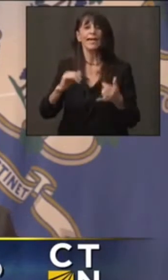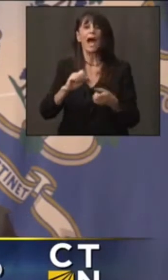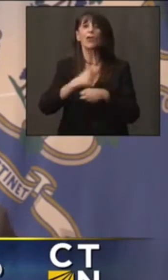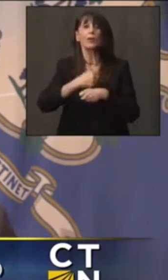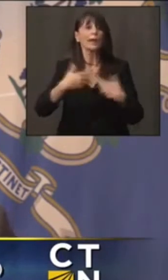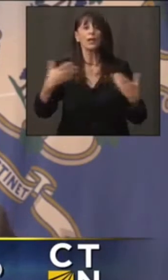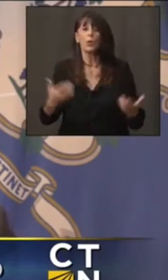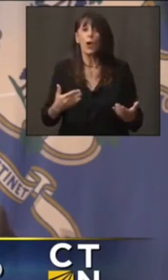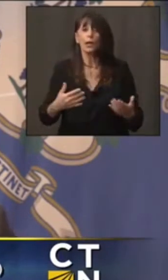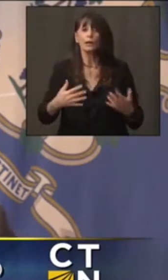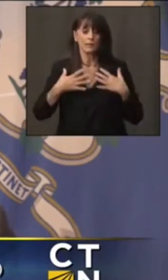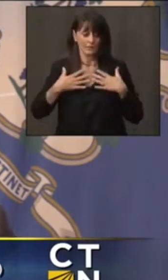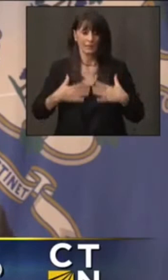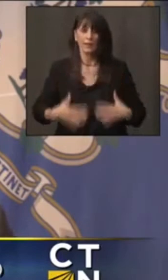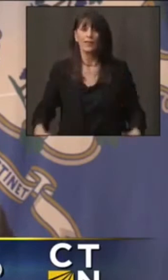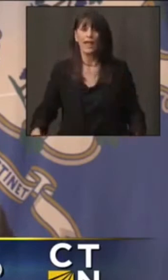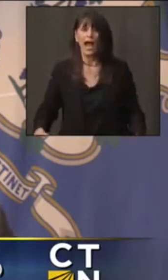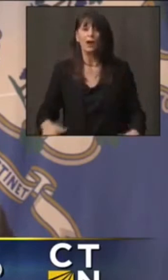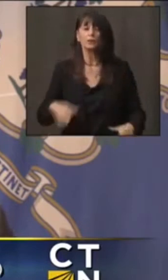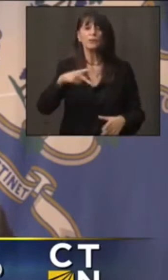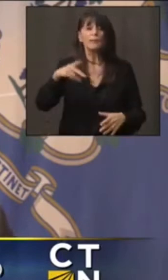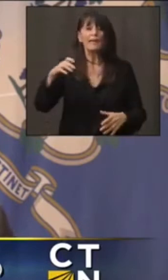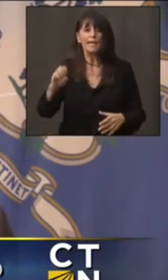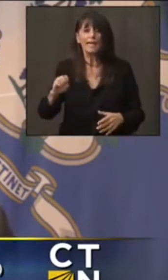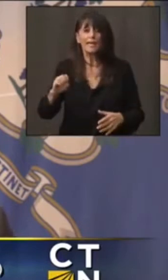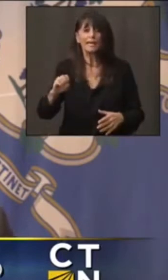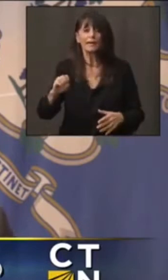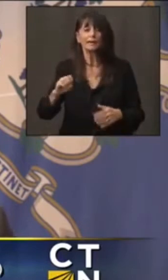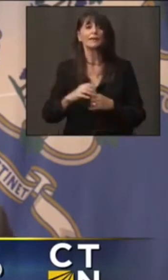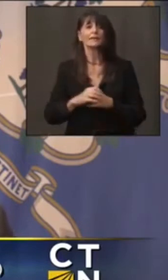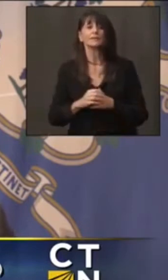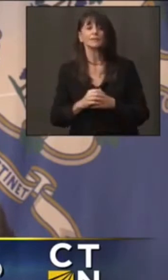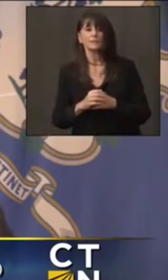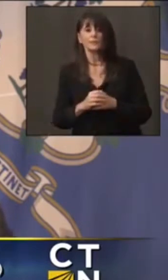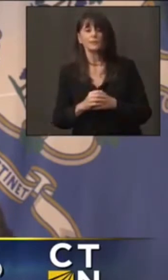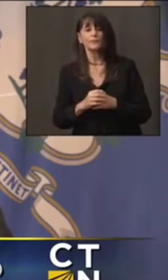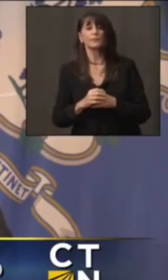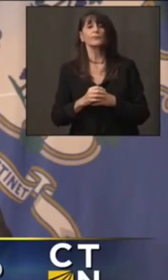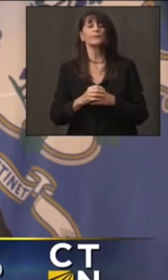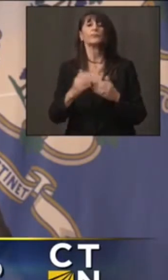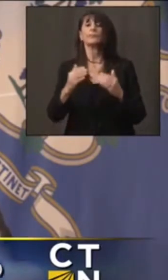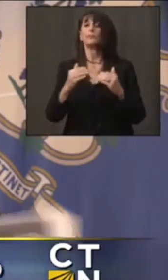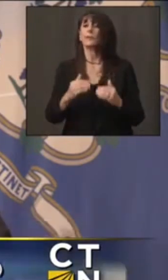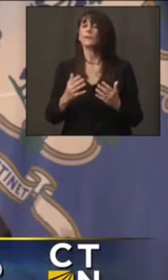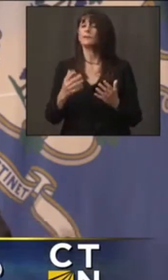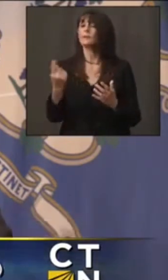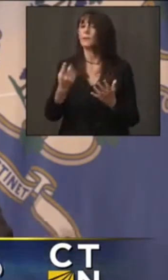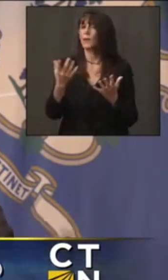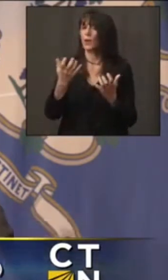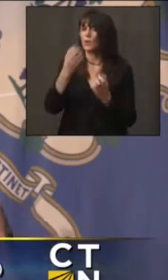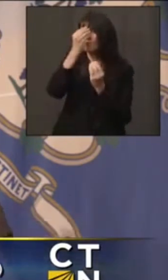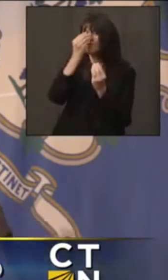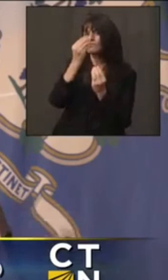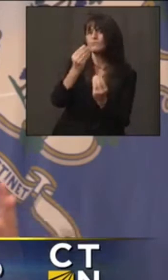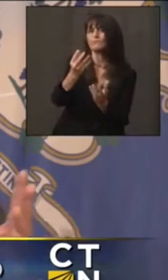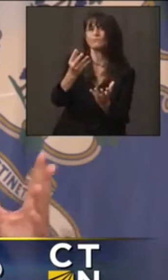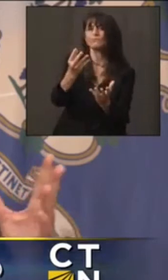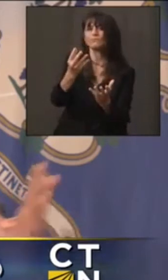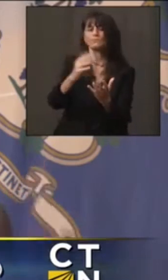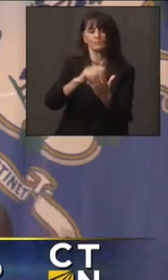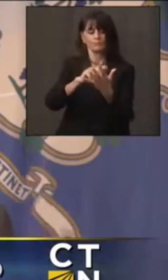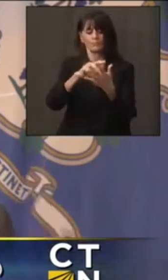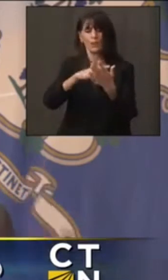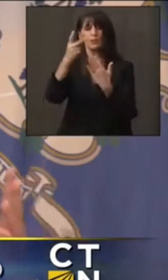here in anticipation of what we may need in terms of COVID. And finally, just a reminder that all these programs